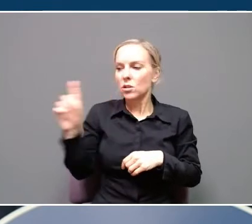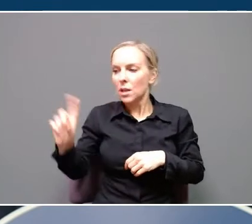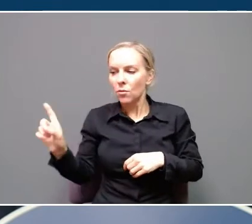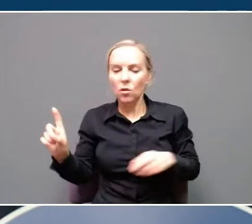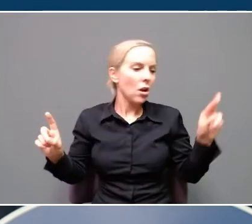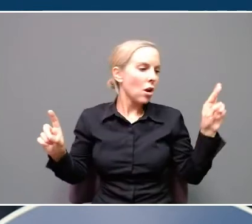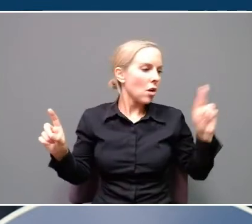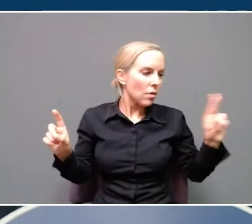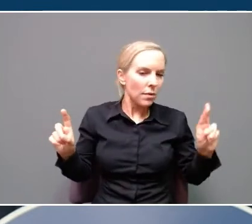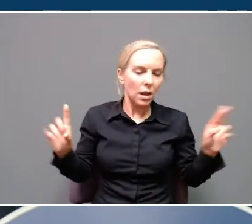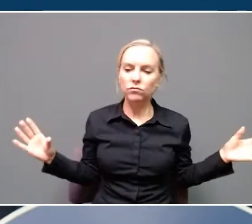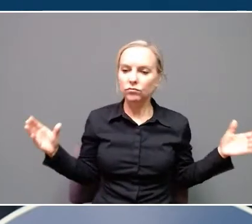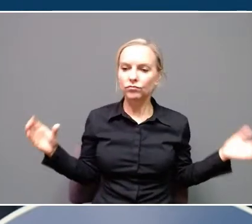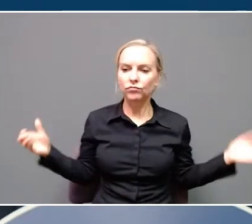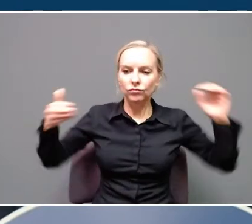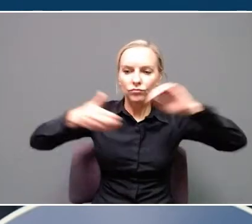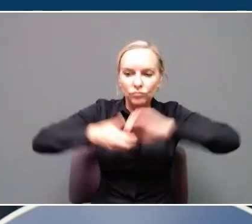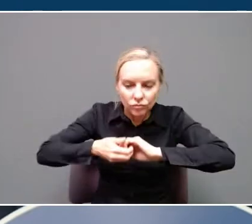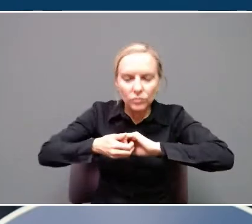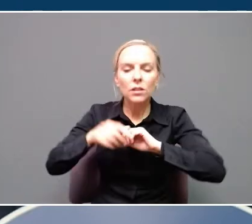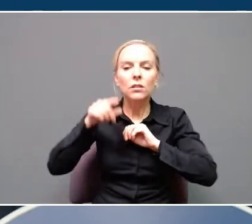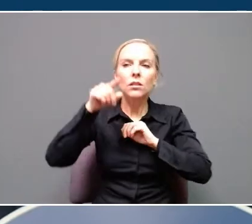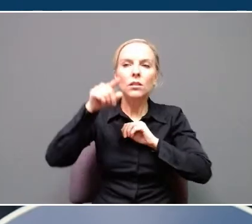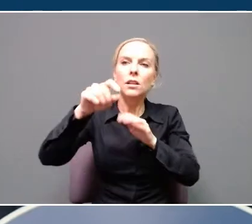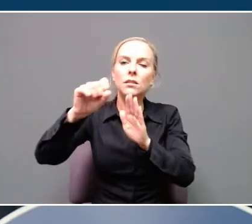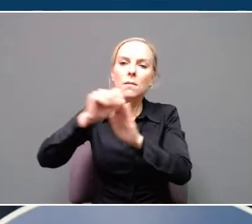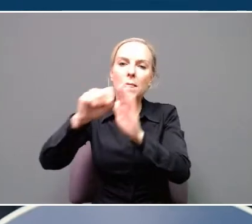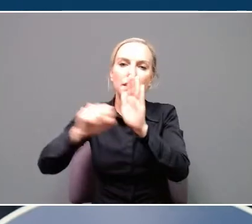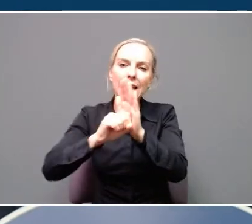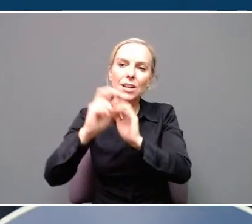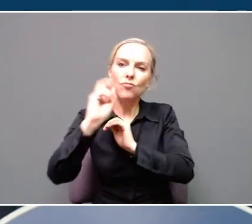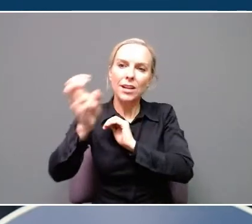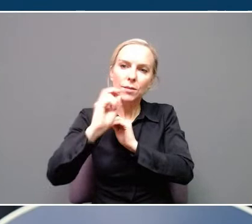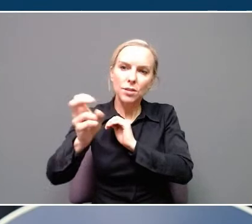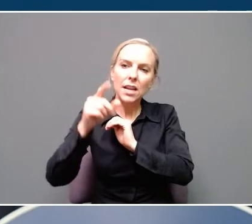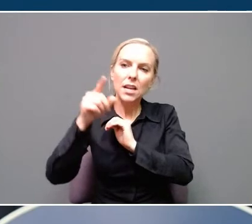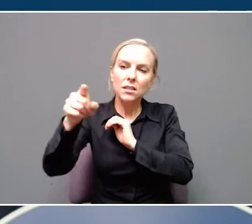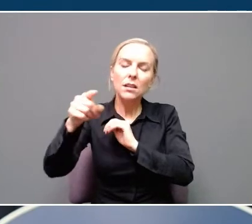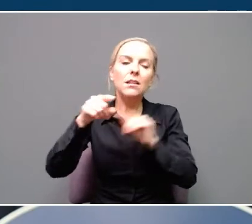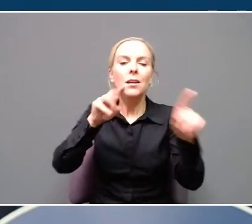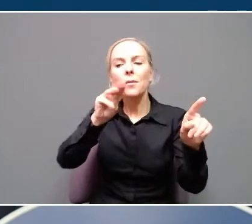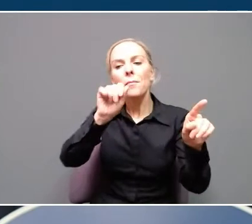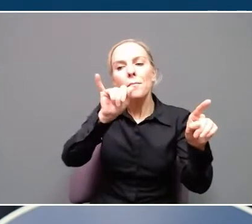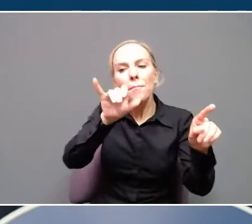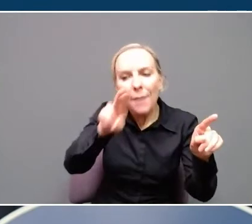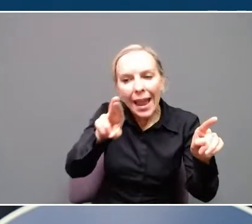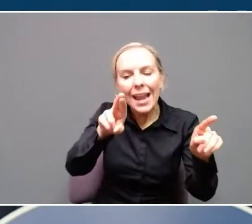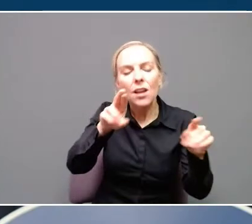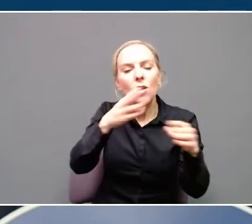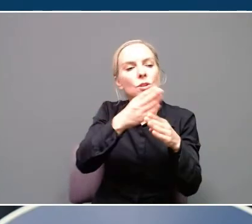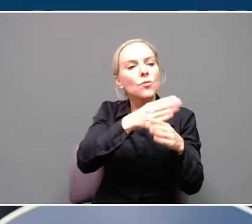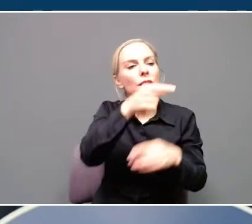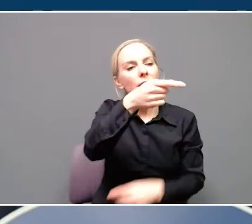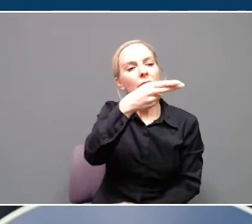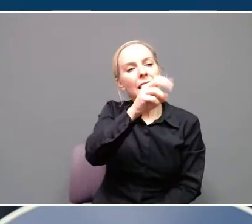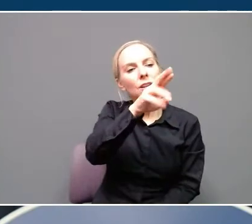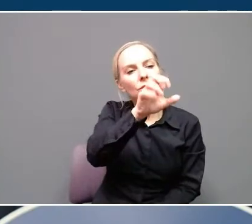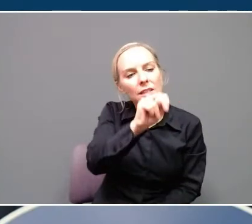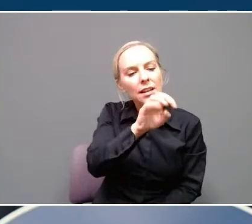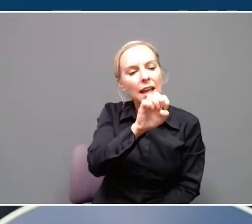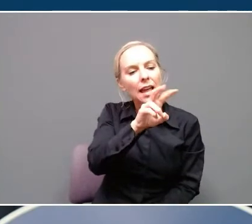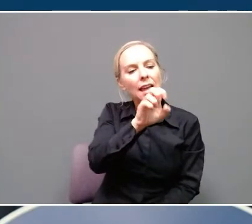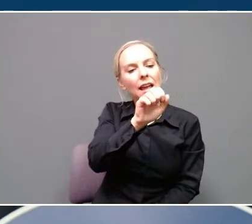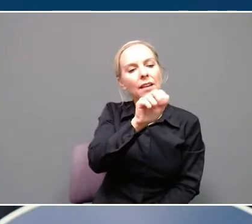between two states' transportation cabinets, between mayors of Henderson and Evansville, who were both there. It was a